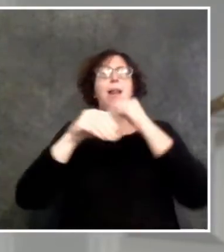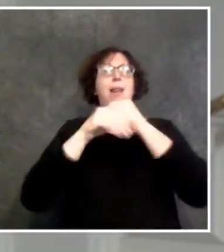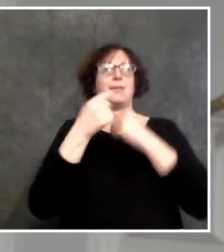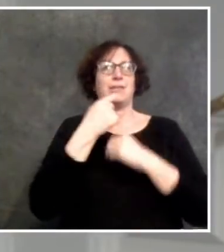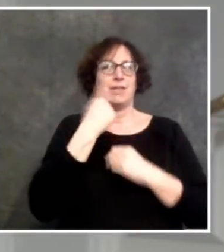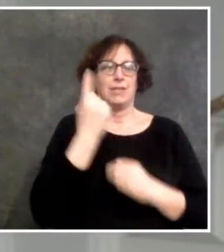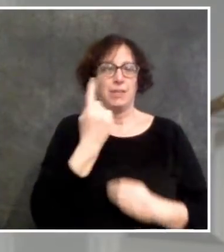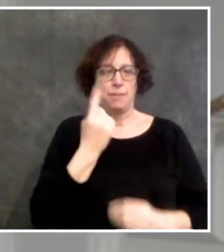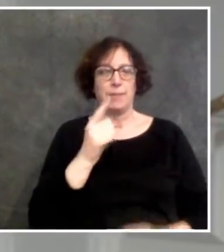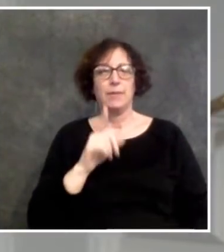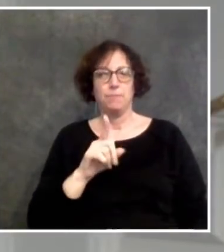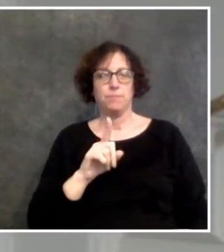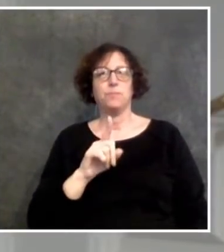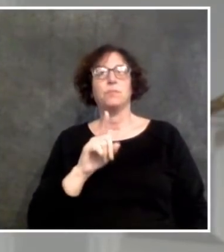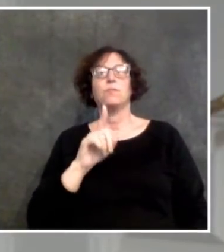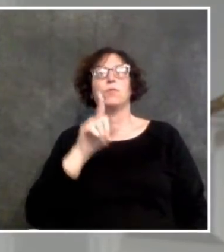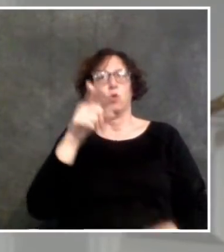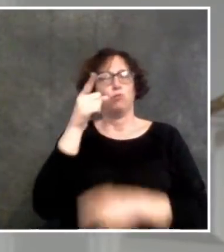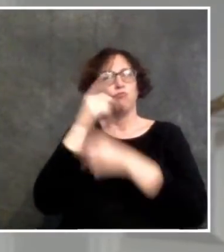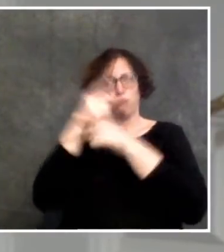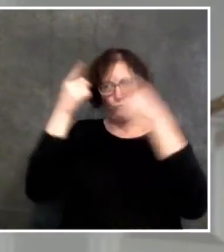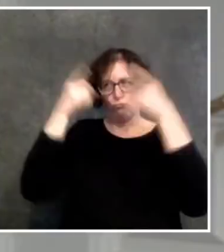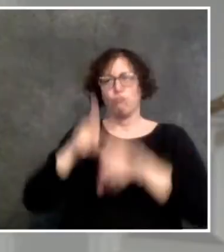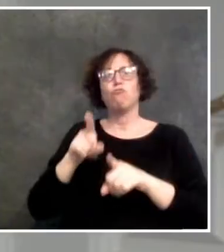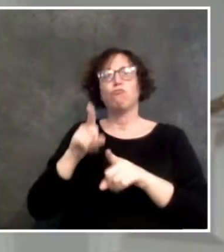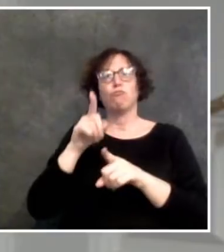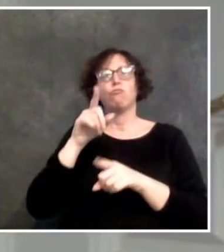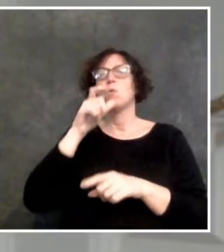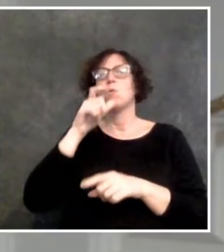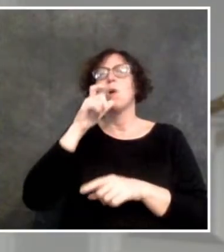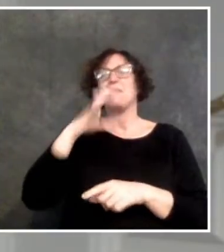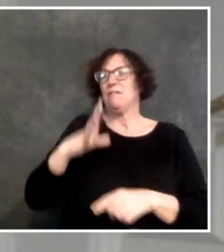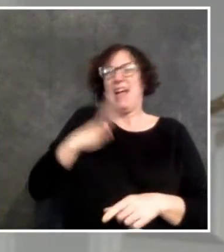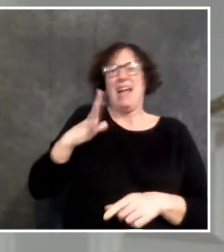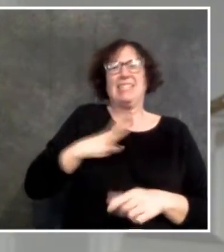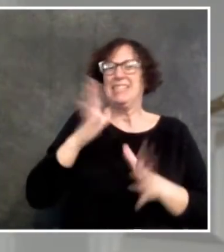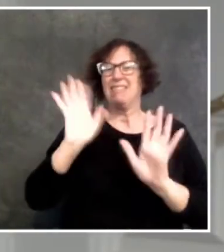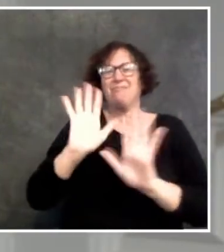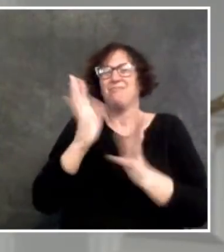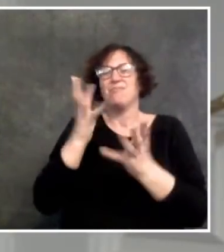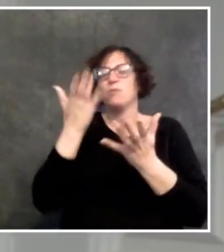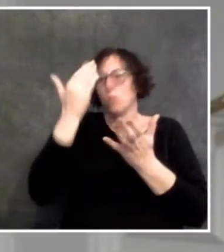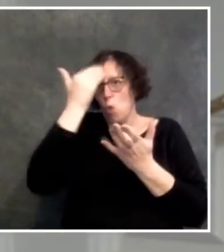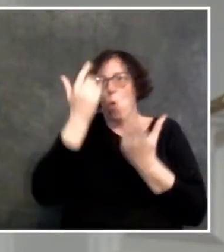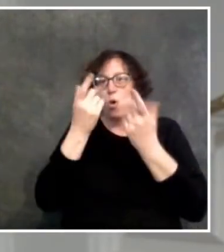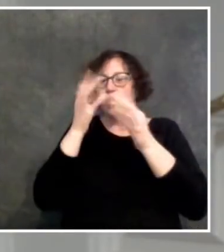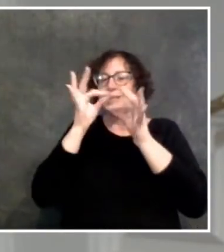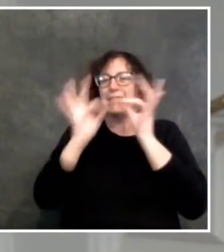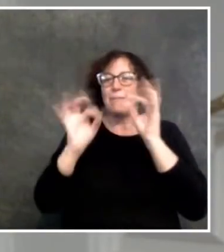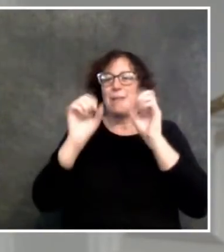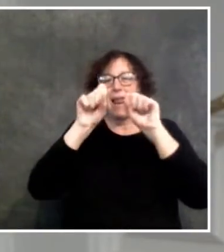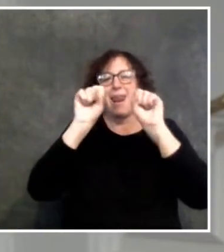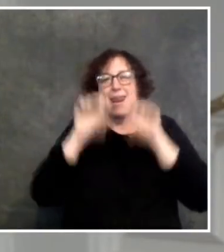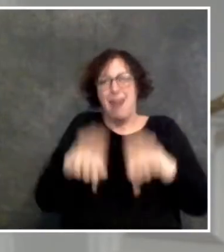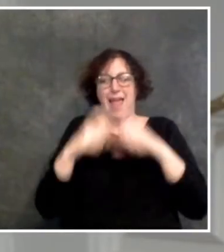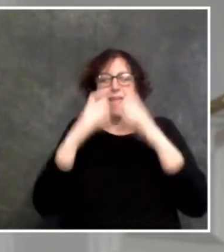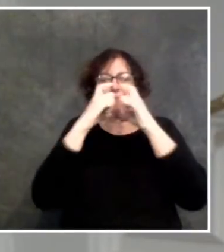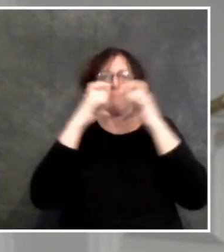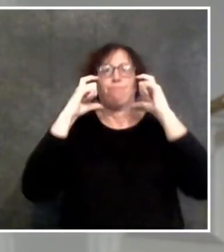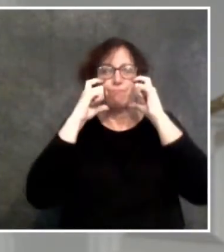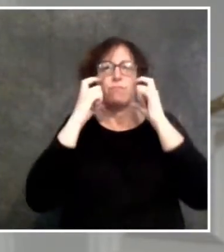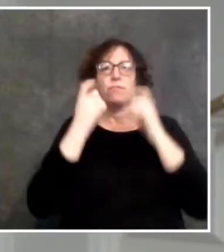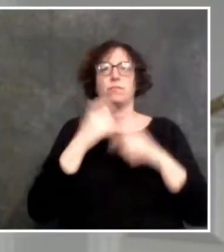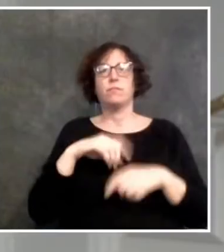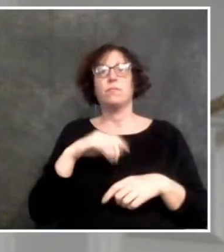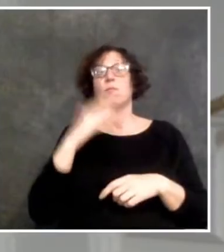these face coverings are intended to do two things. One is for individuals who may be